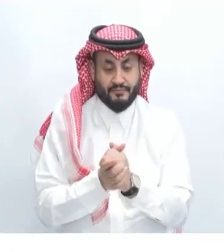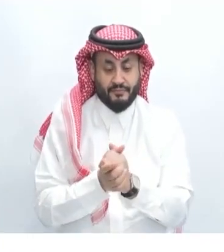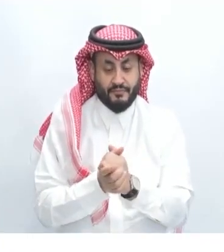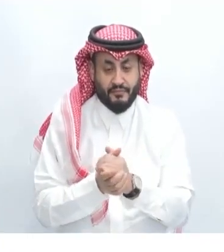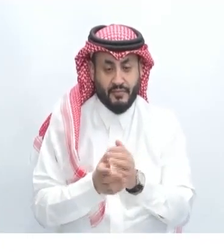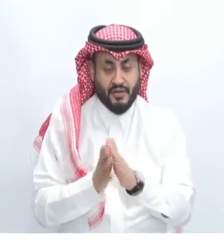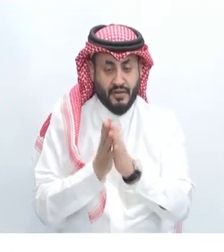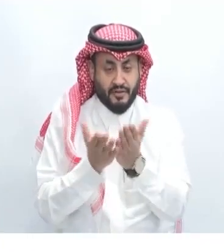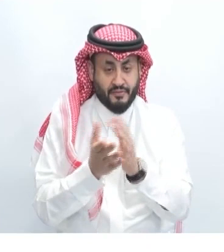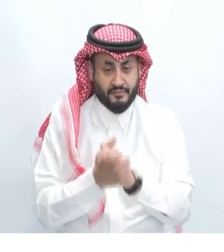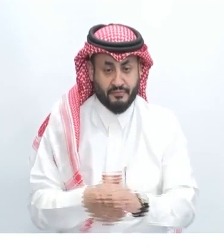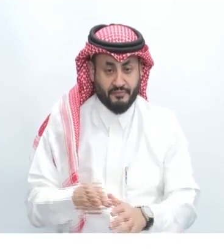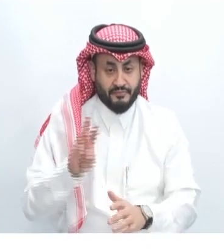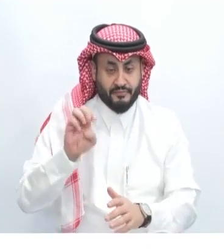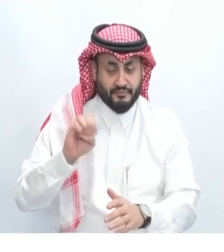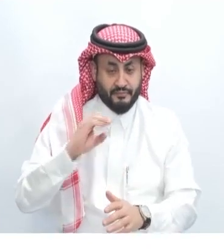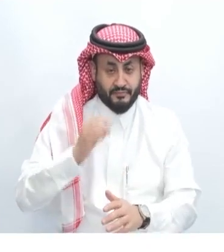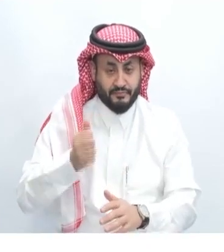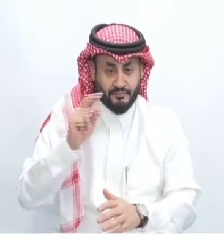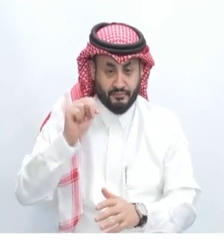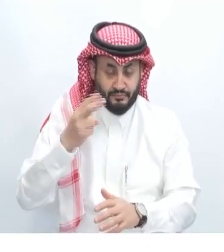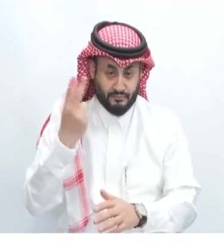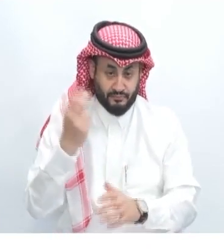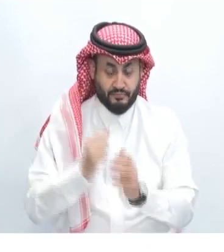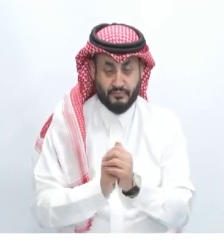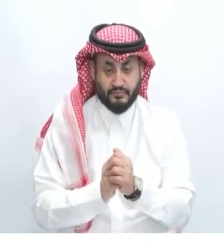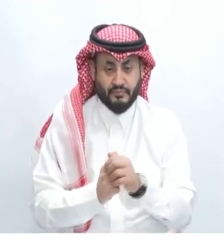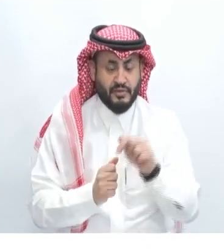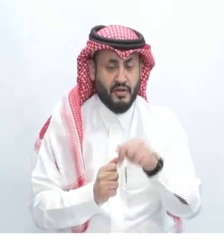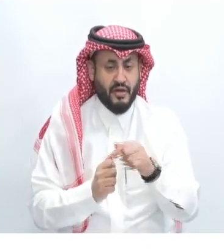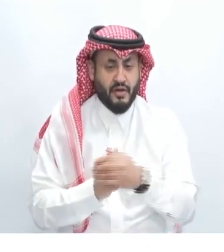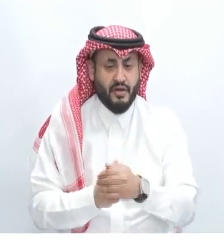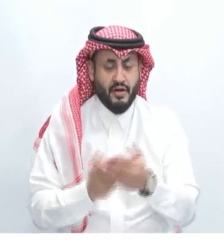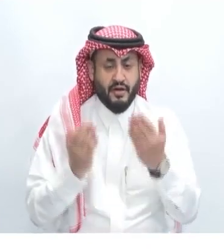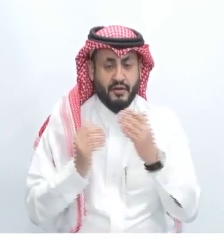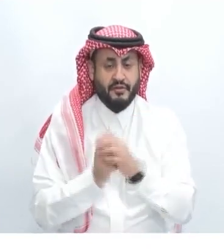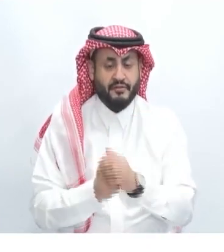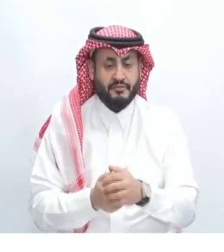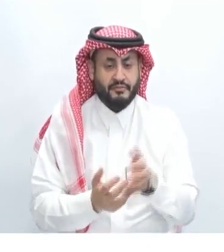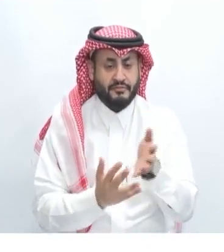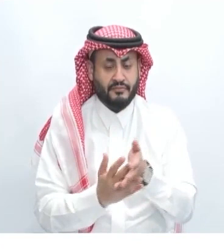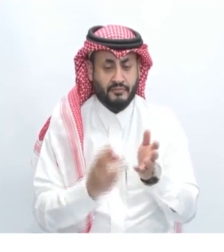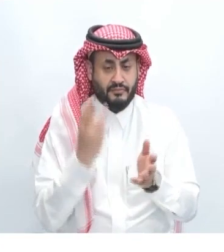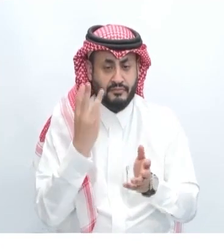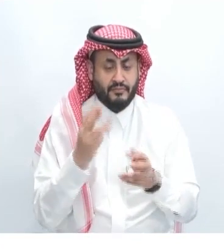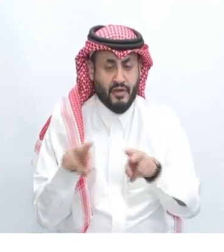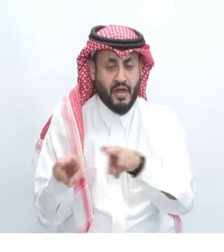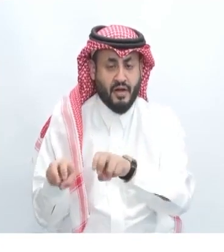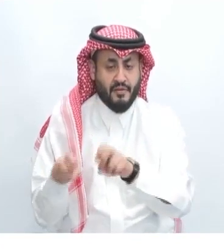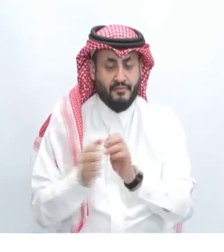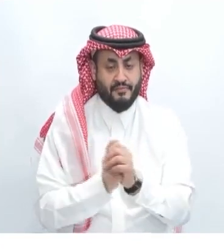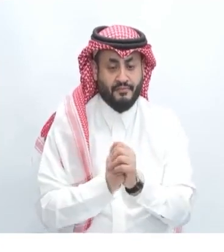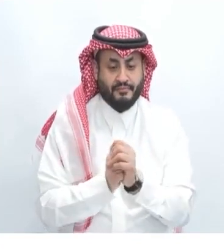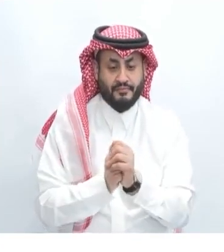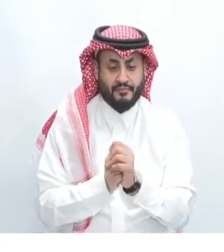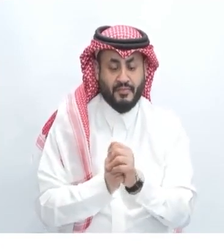Our textbook is weekend two, and today, inshallah, we will cover unit three, wild animals, where